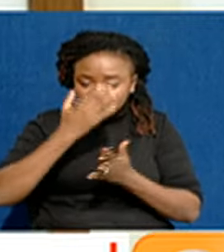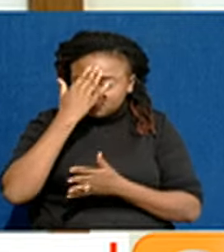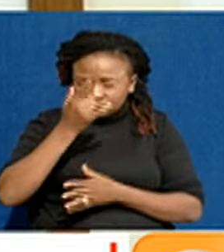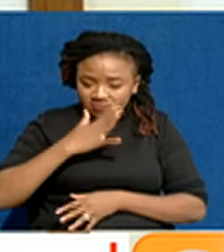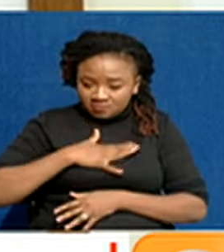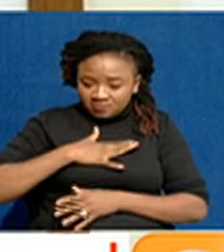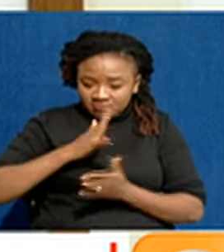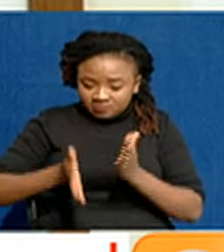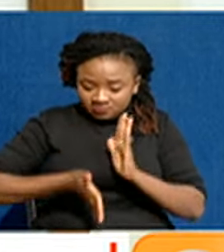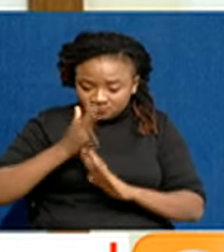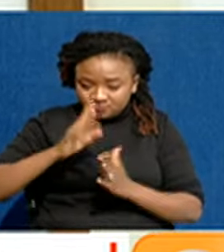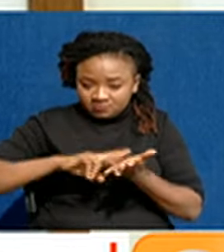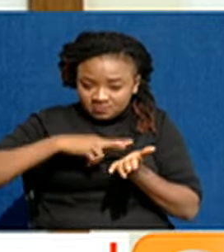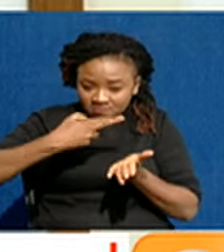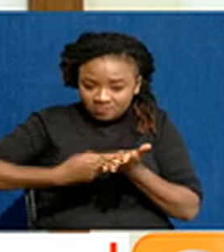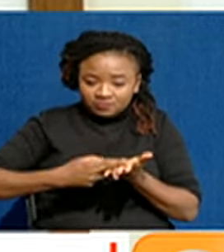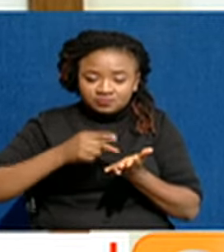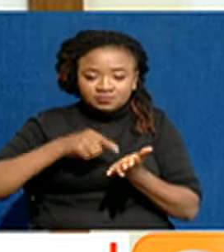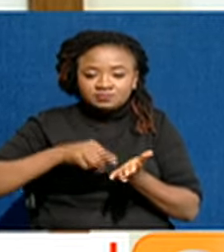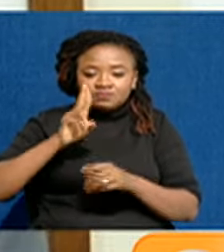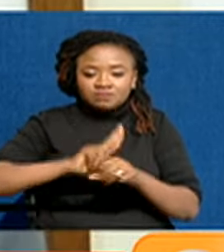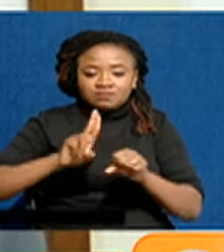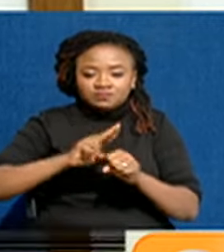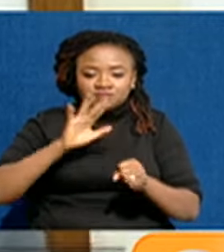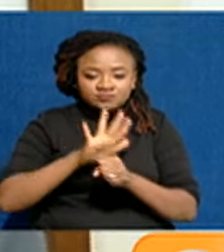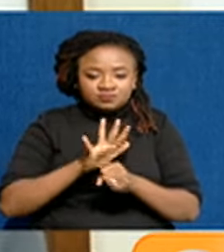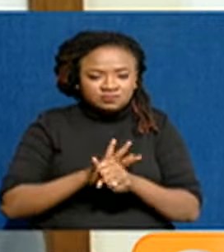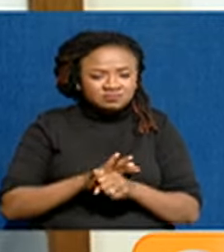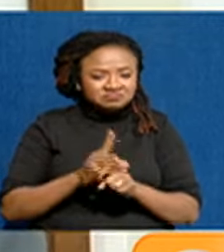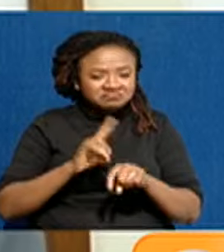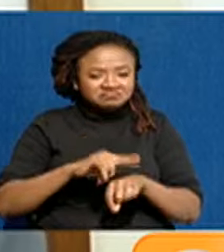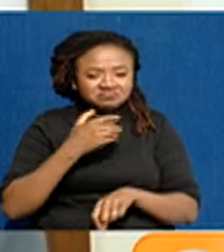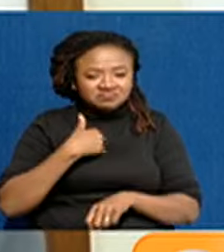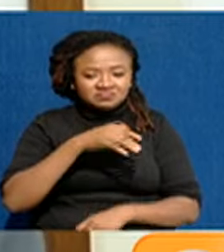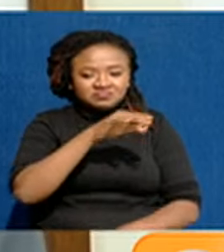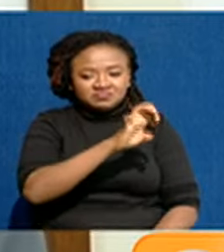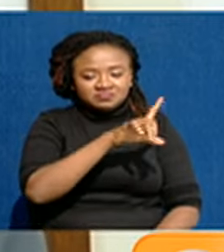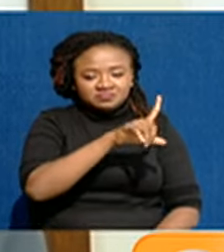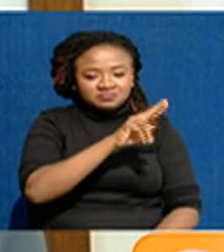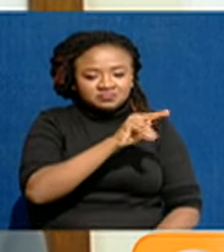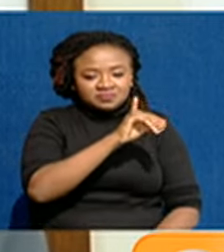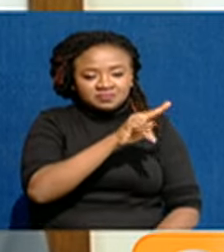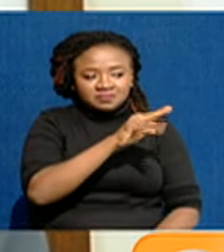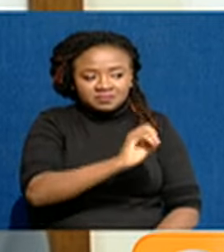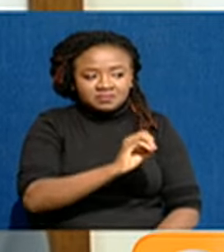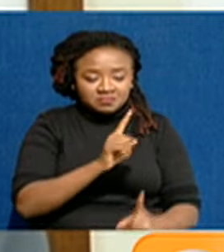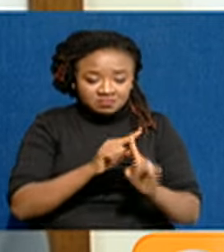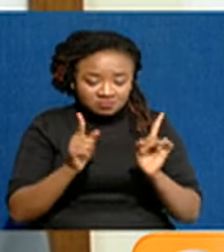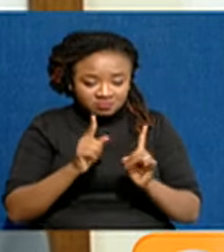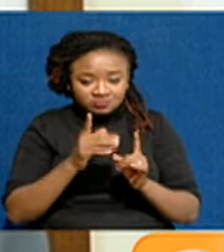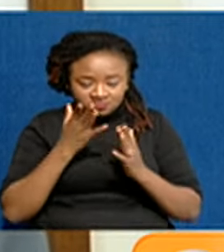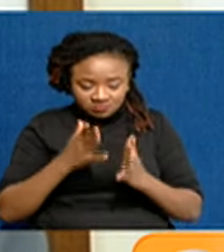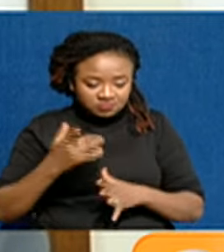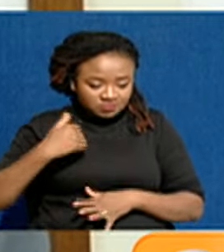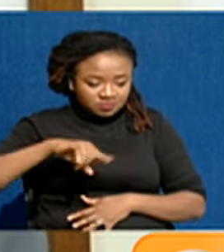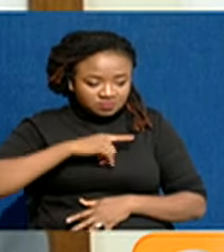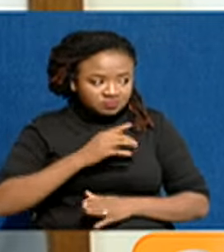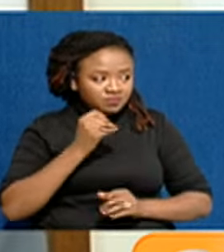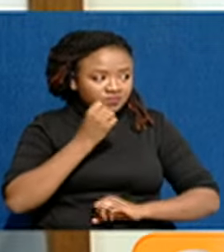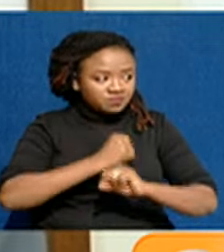had were actually used a lot during El Nino, and that is a reality. But then we are working around how to